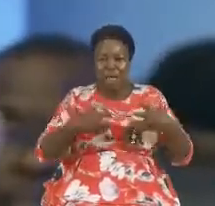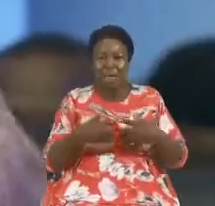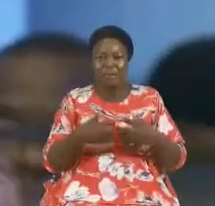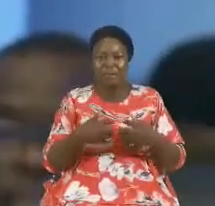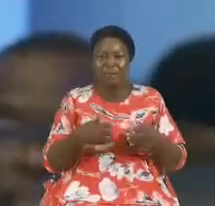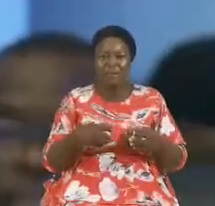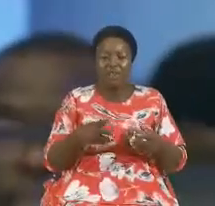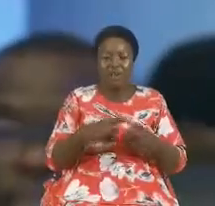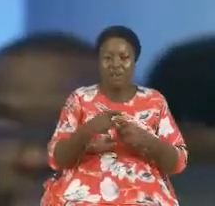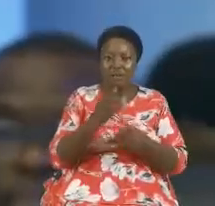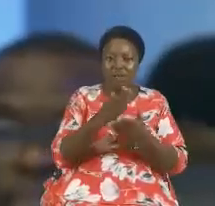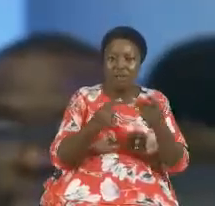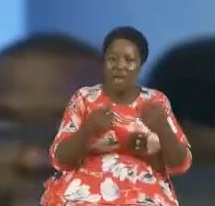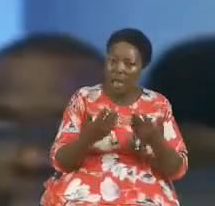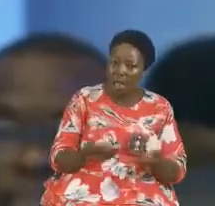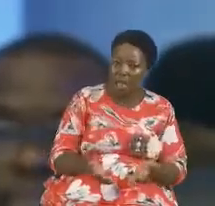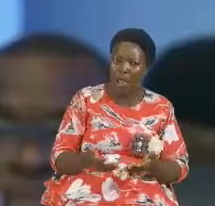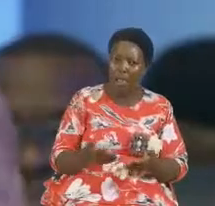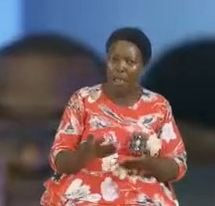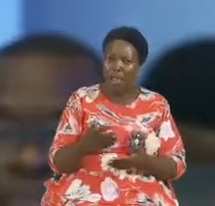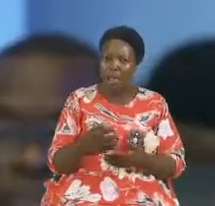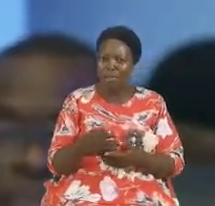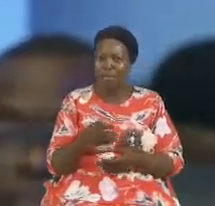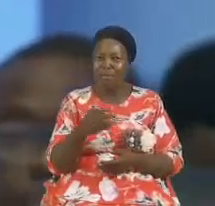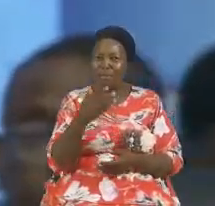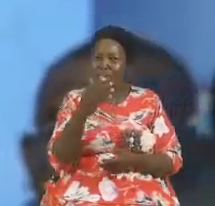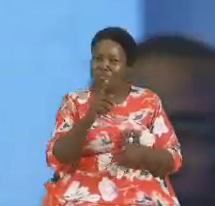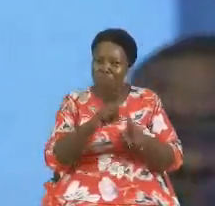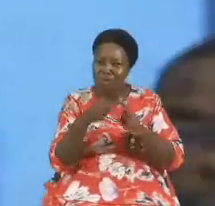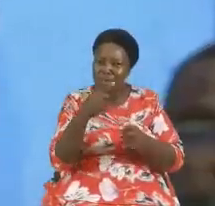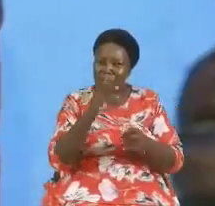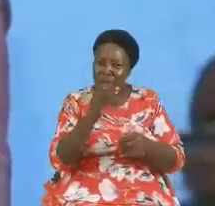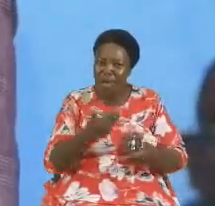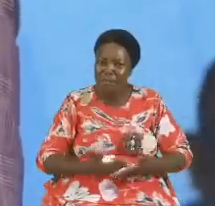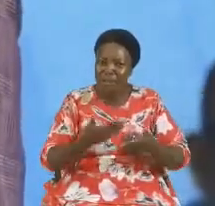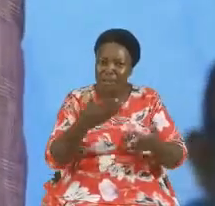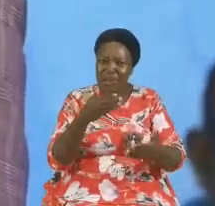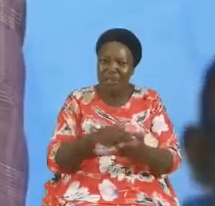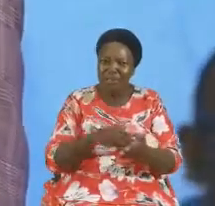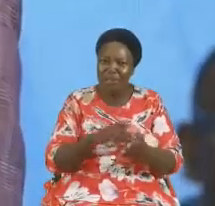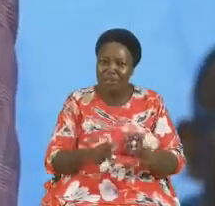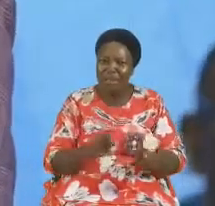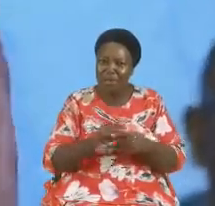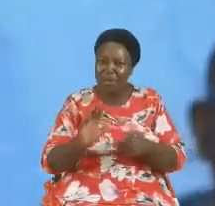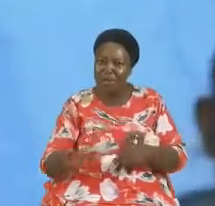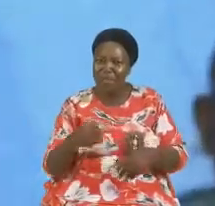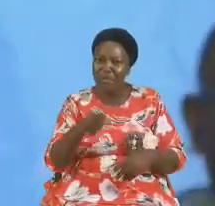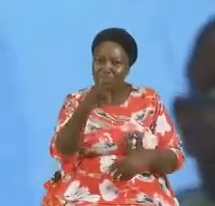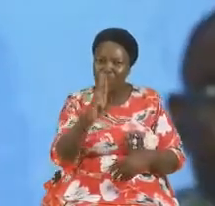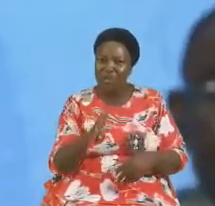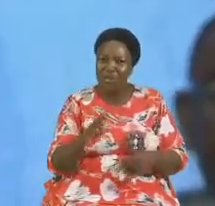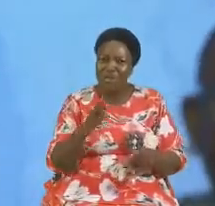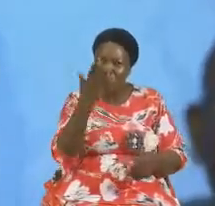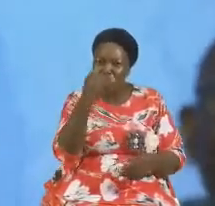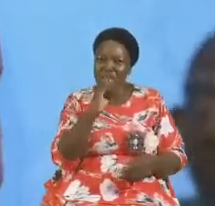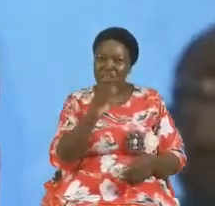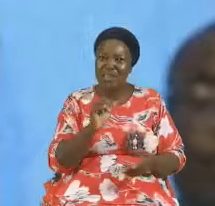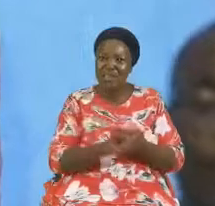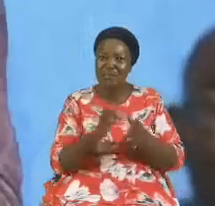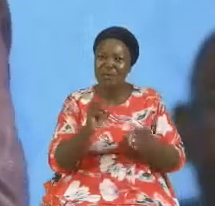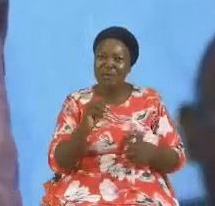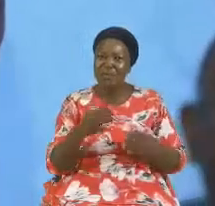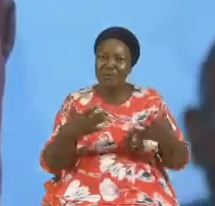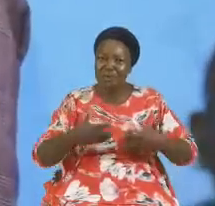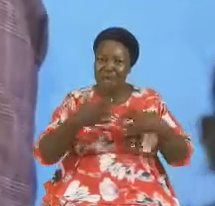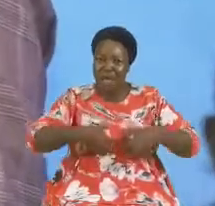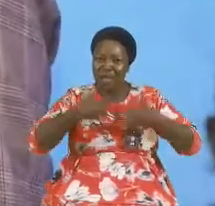shivering like this with anger. And so somebody said, I thought you said you are born again, you're a child of